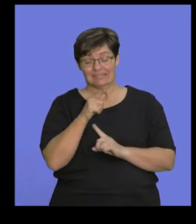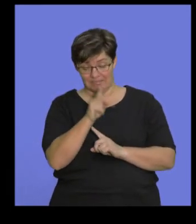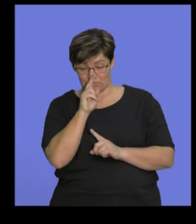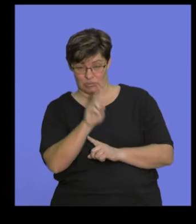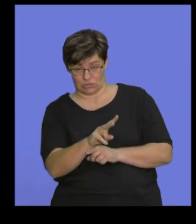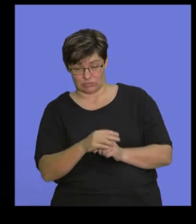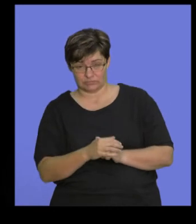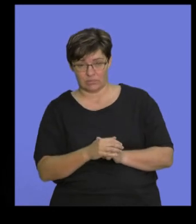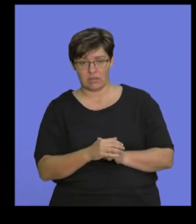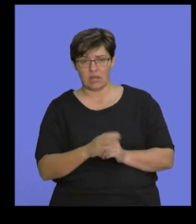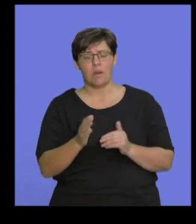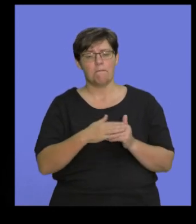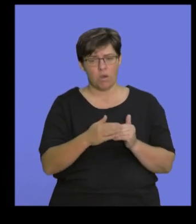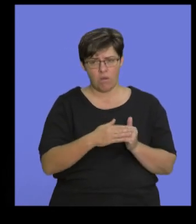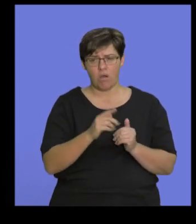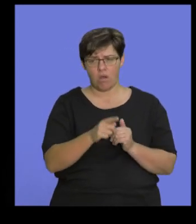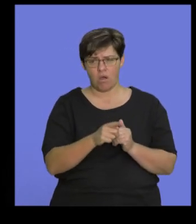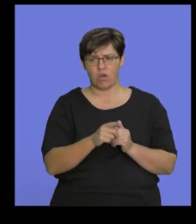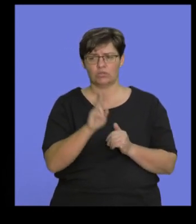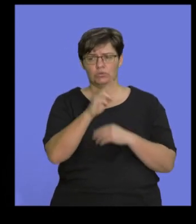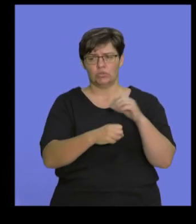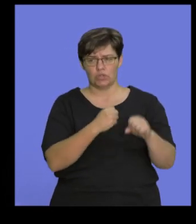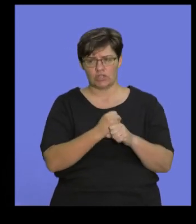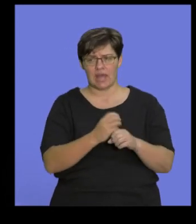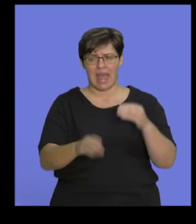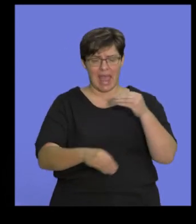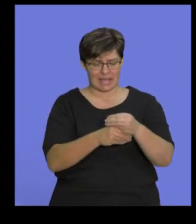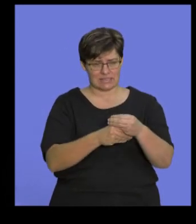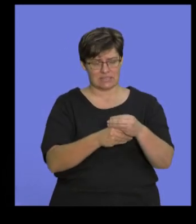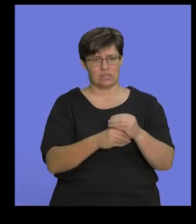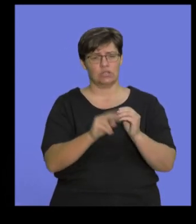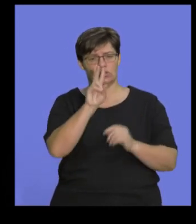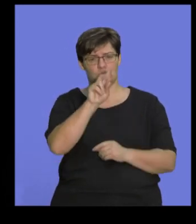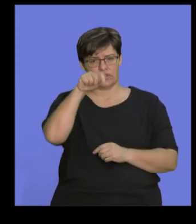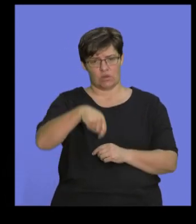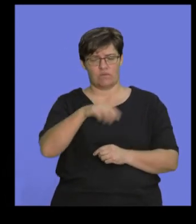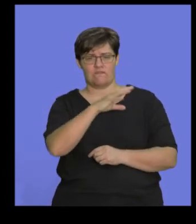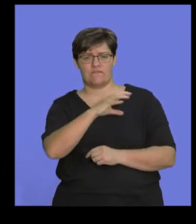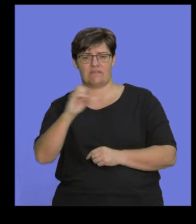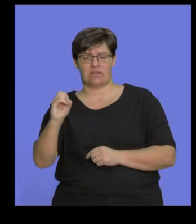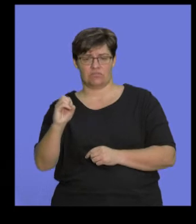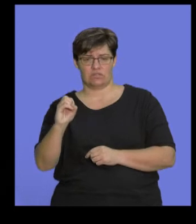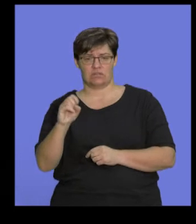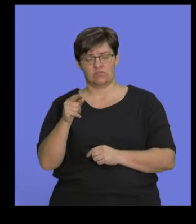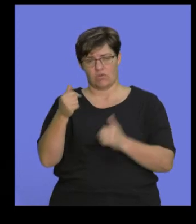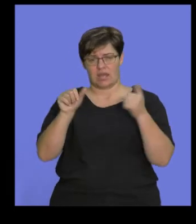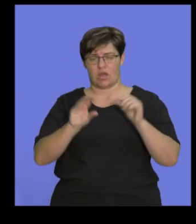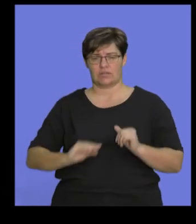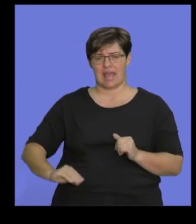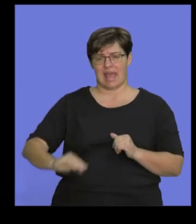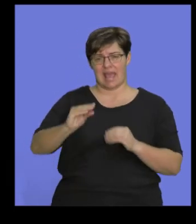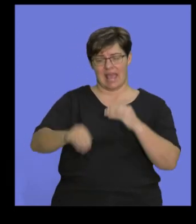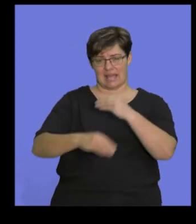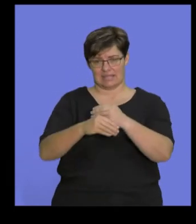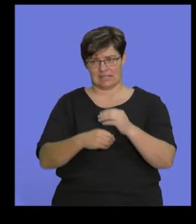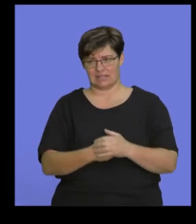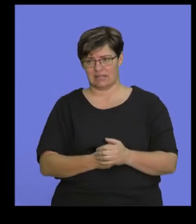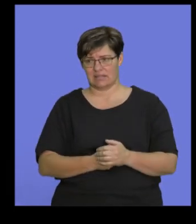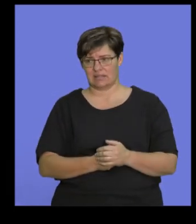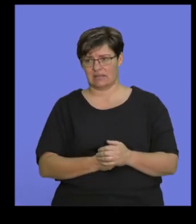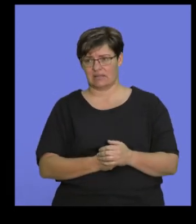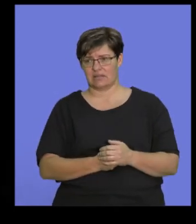adds 2.5 rands to her account. So this was supposed to be her there.